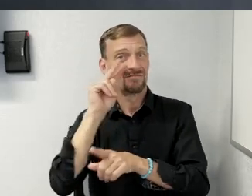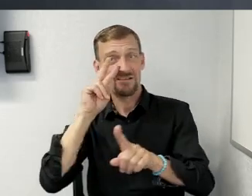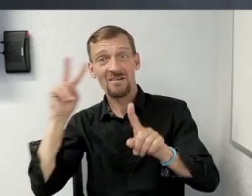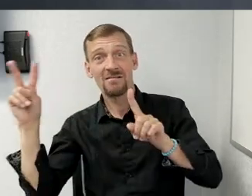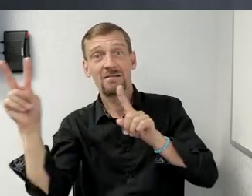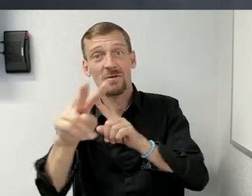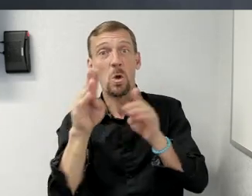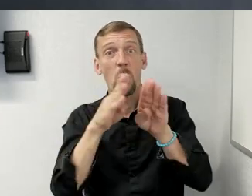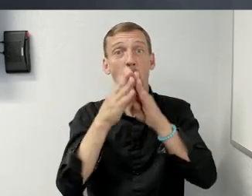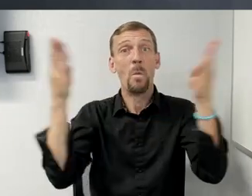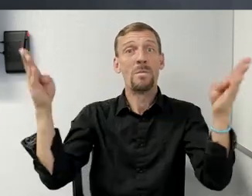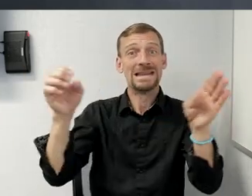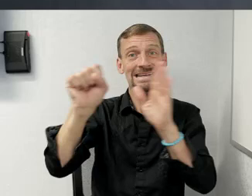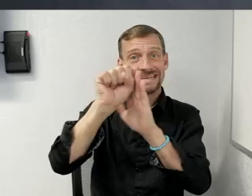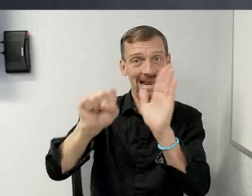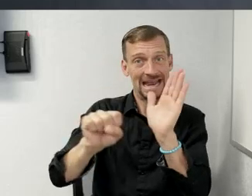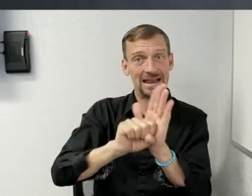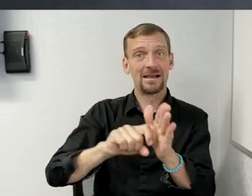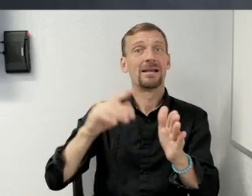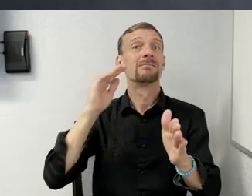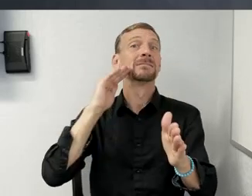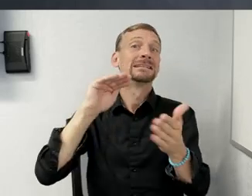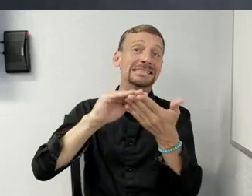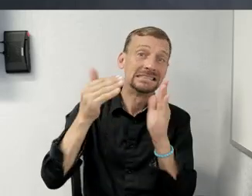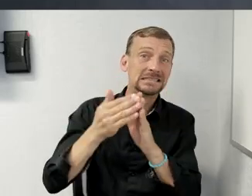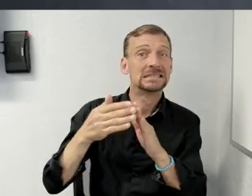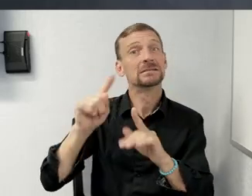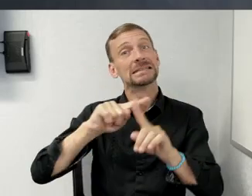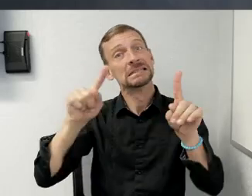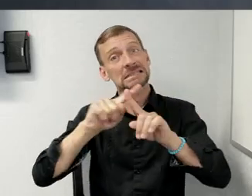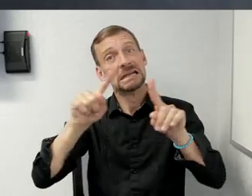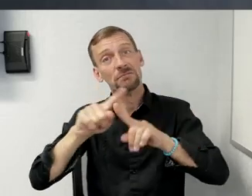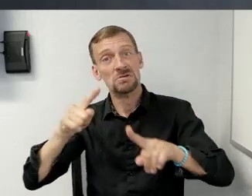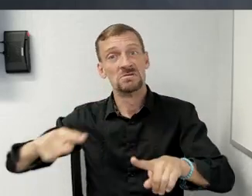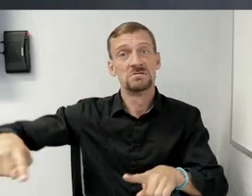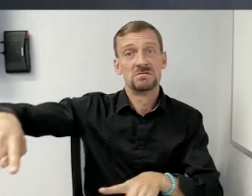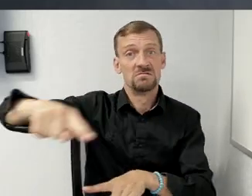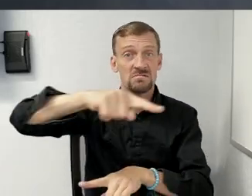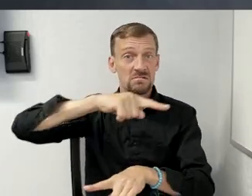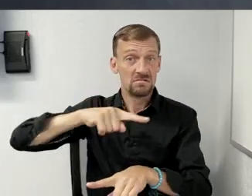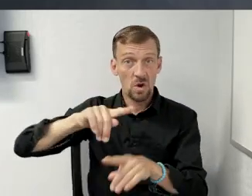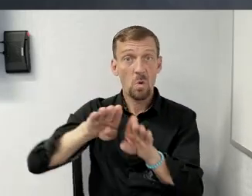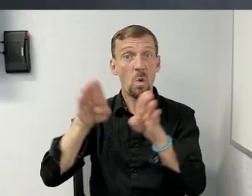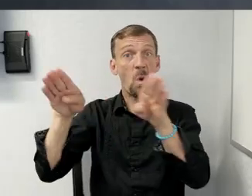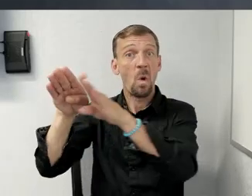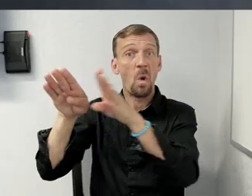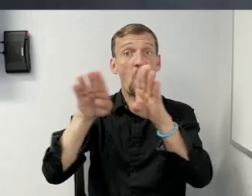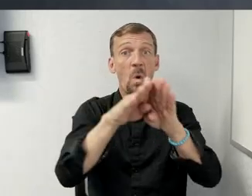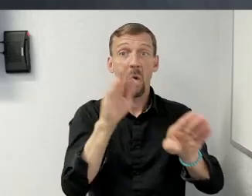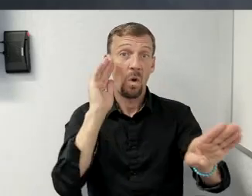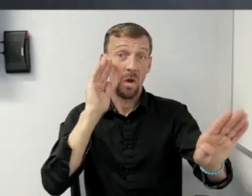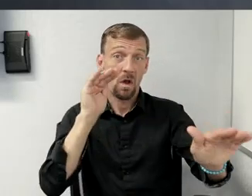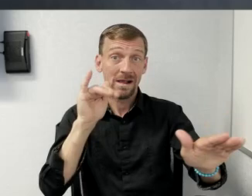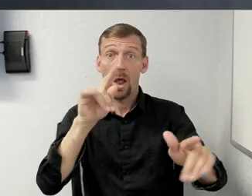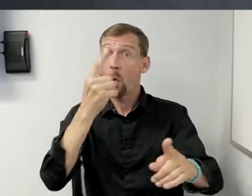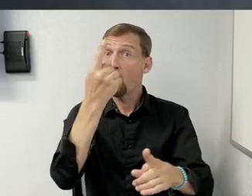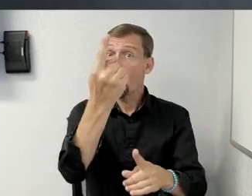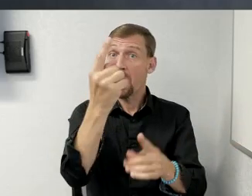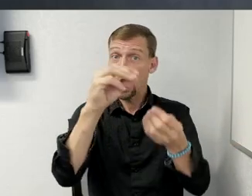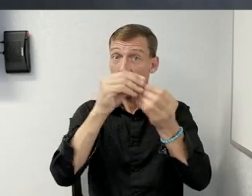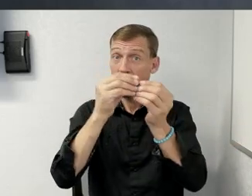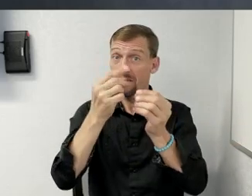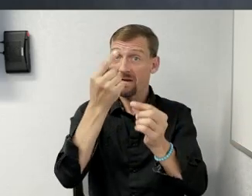the state, reopening counties and cities and other communities, one of the criteria that still is